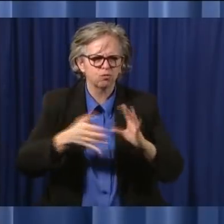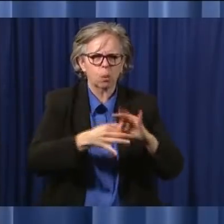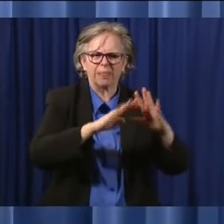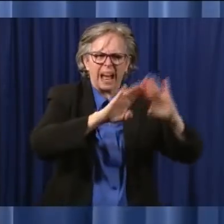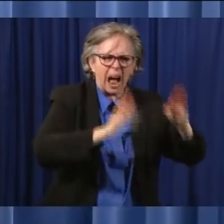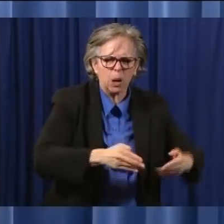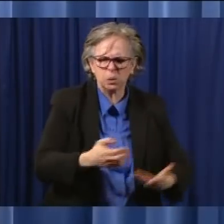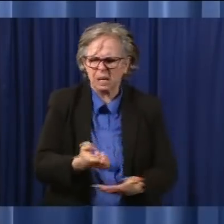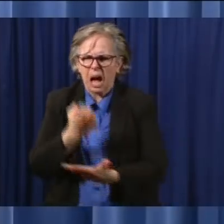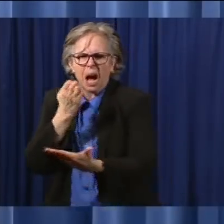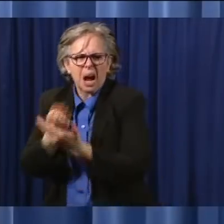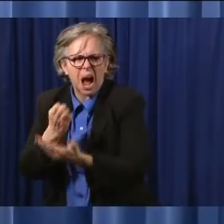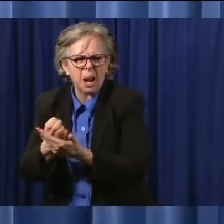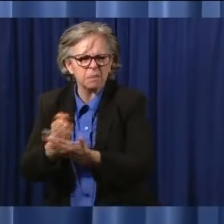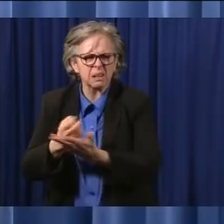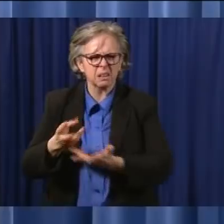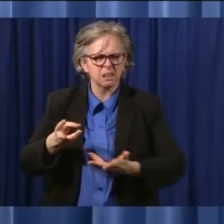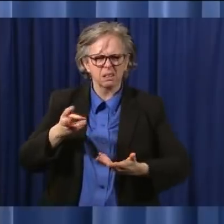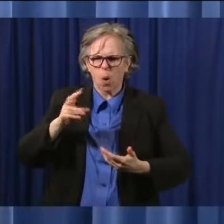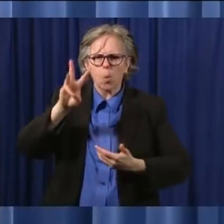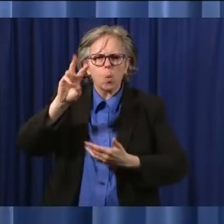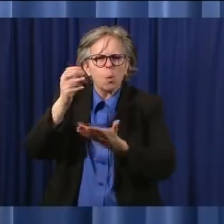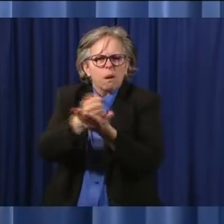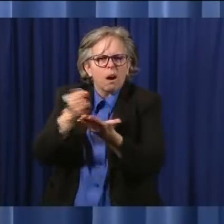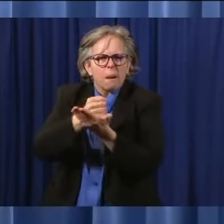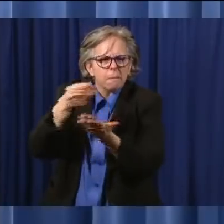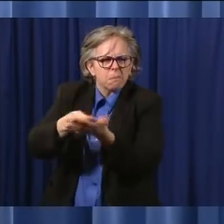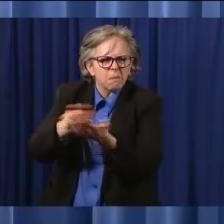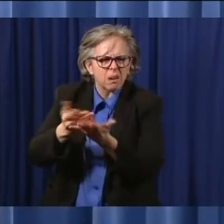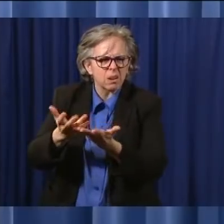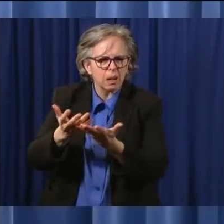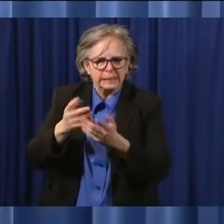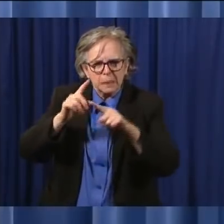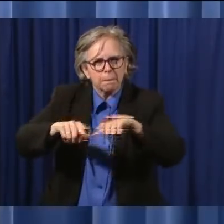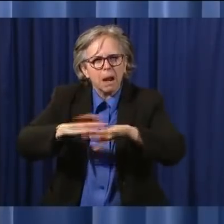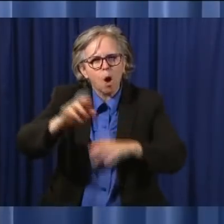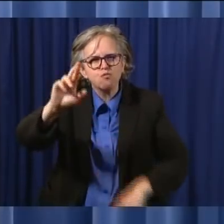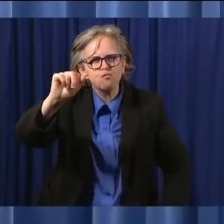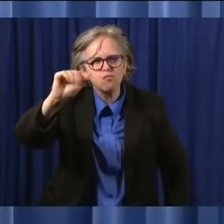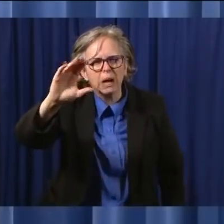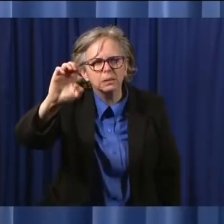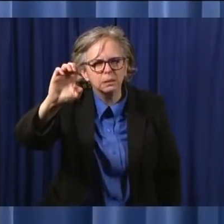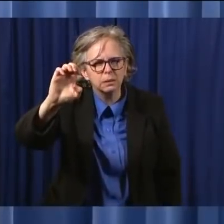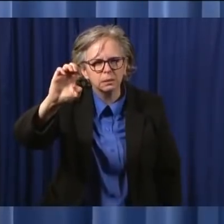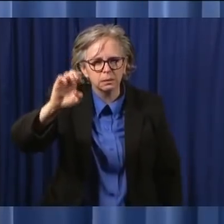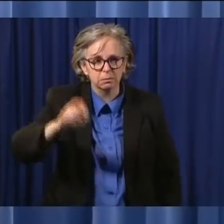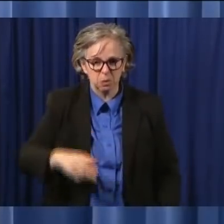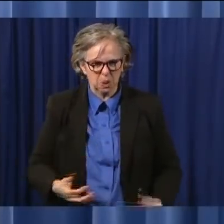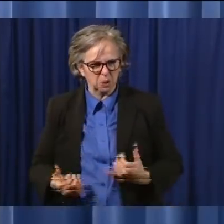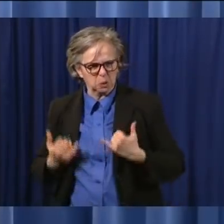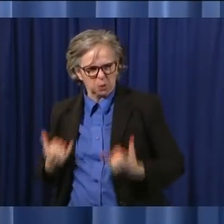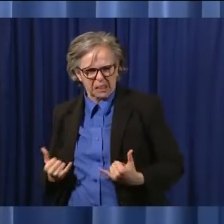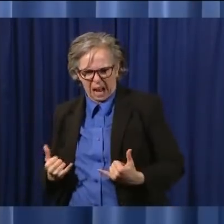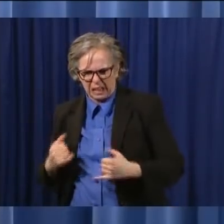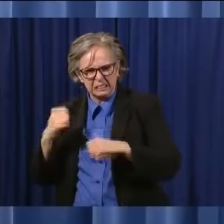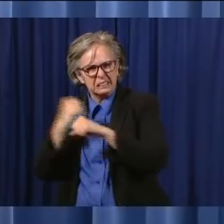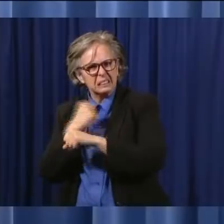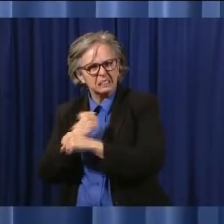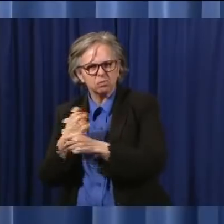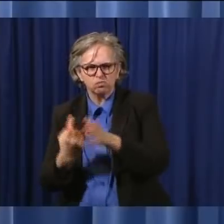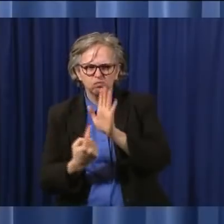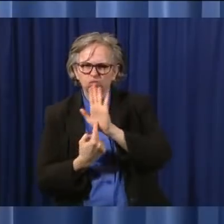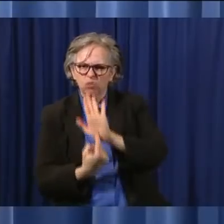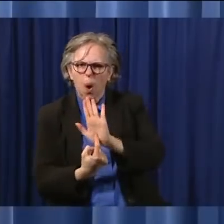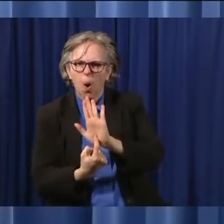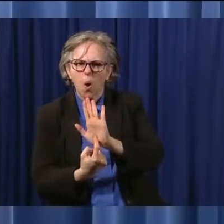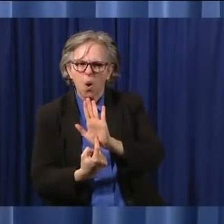Here are some statistics from today. Though we've seen a steady decline over the past 2 years in